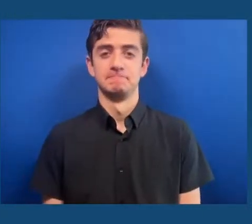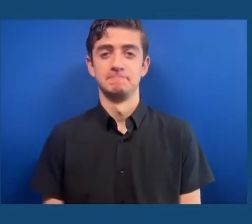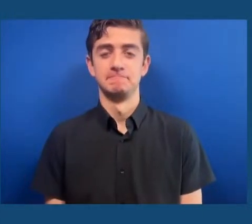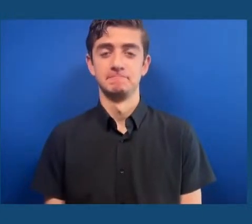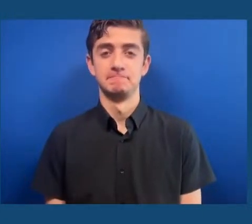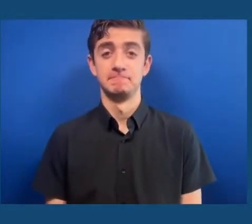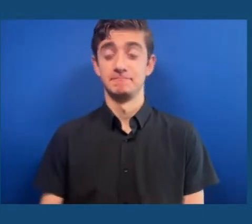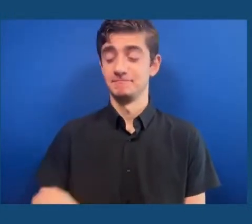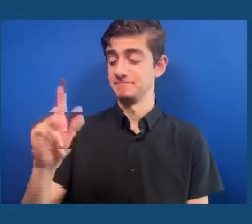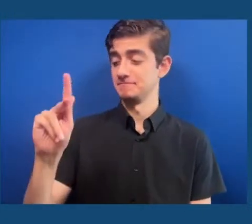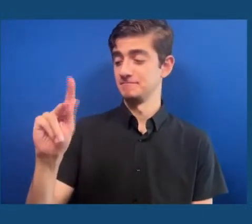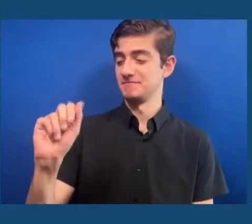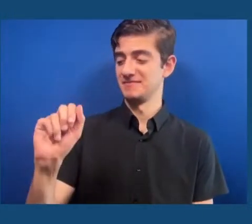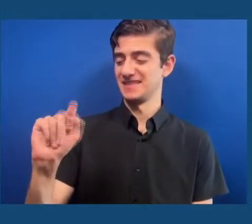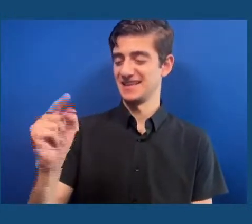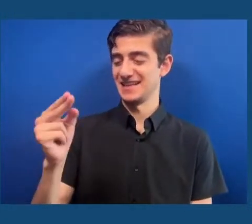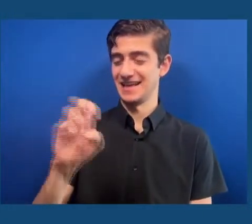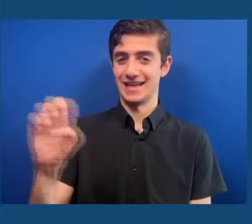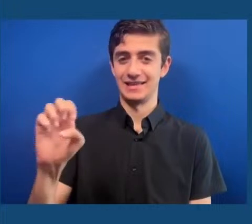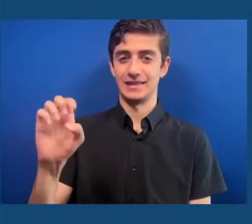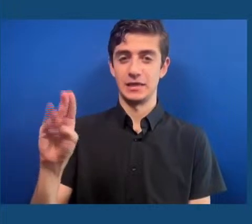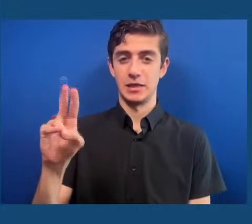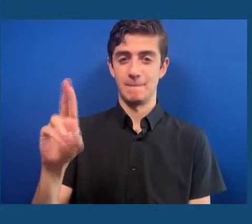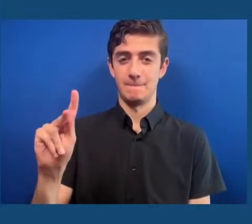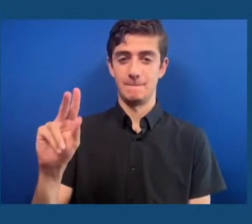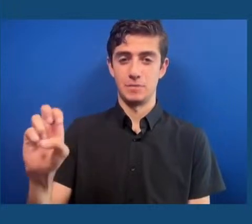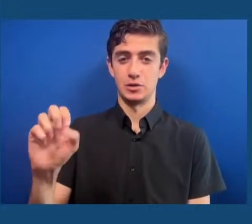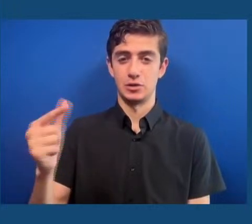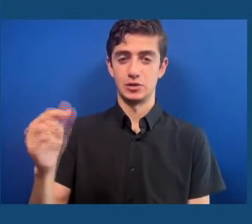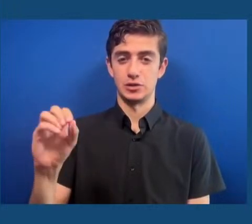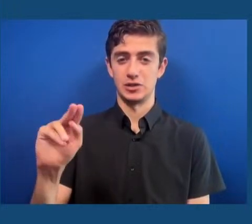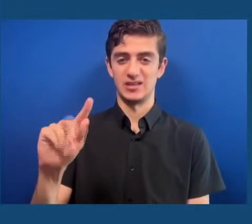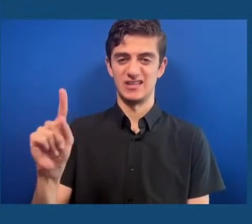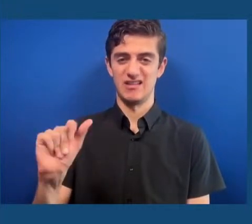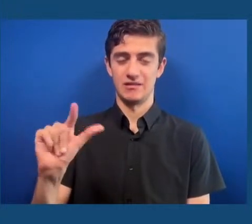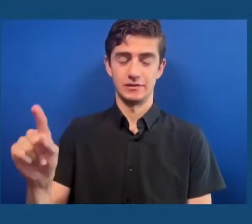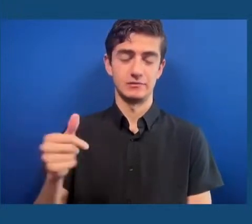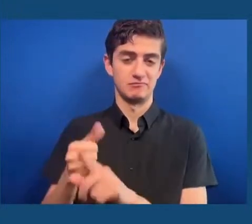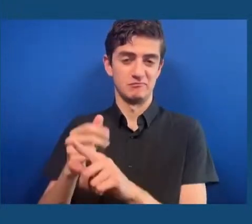Kathy Burke-Gonzalez, Supervisor of the Town of East Hampton.